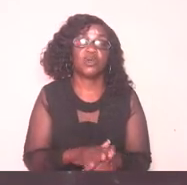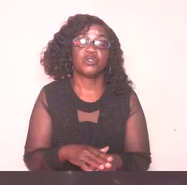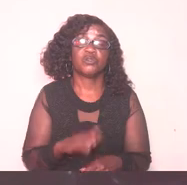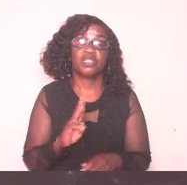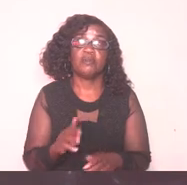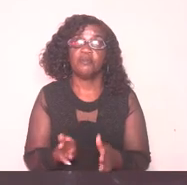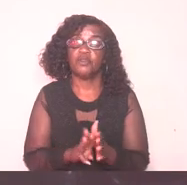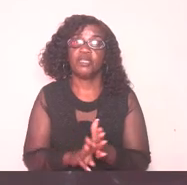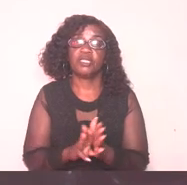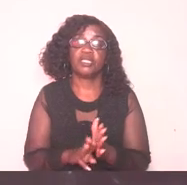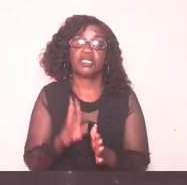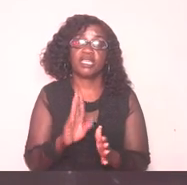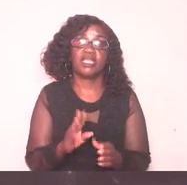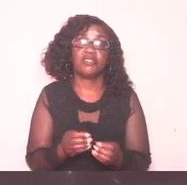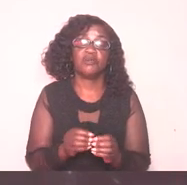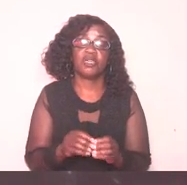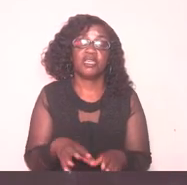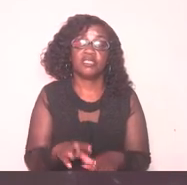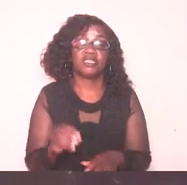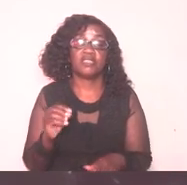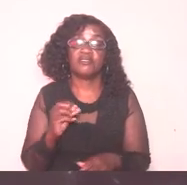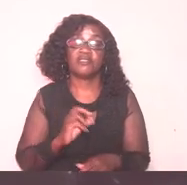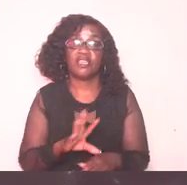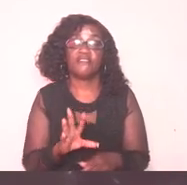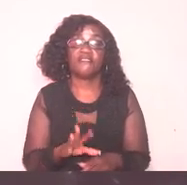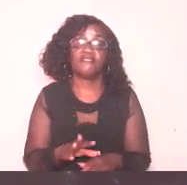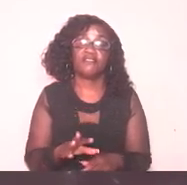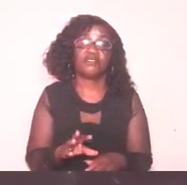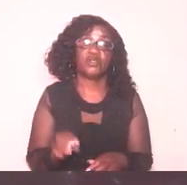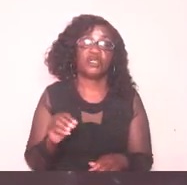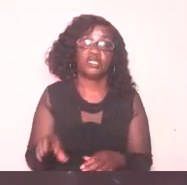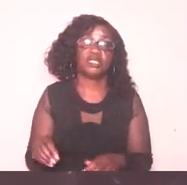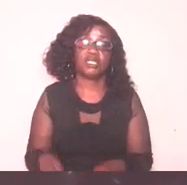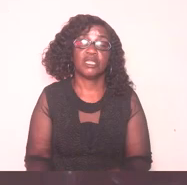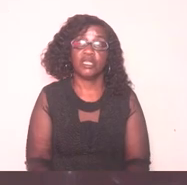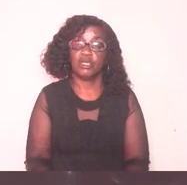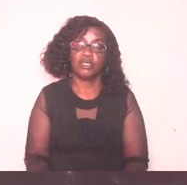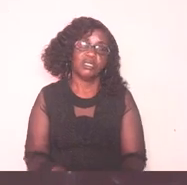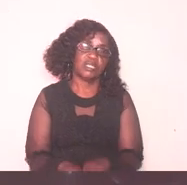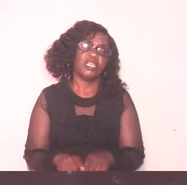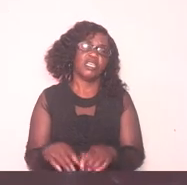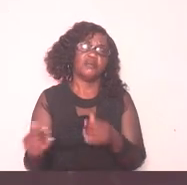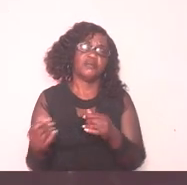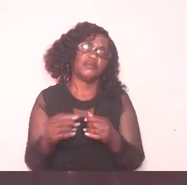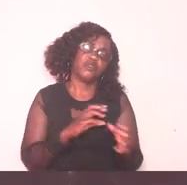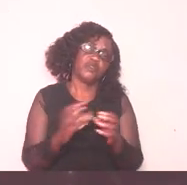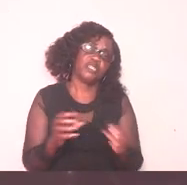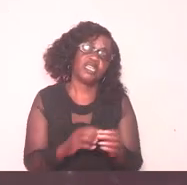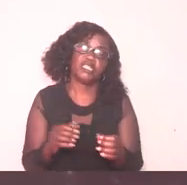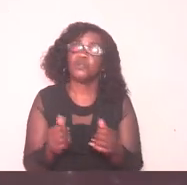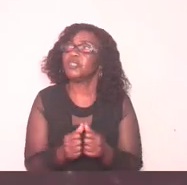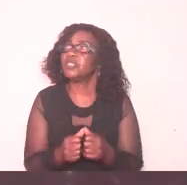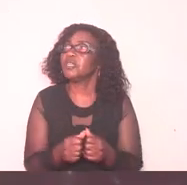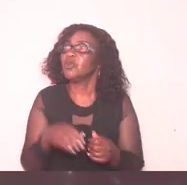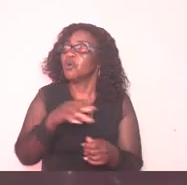policies that enable them to make safe decisions, right? We also think that on our side of the house, you maximize the interaction that state has with